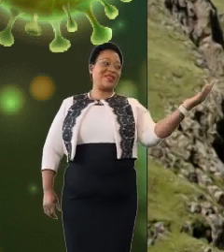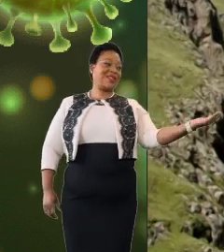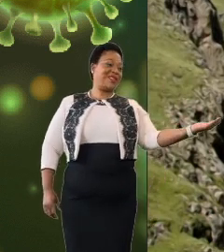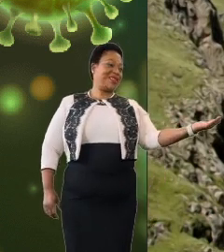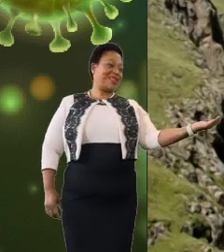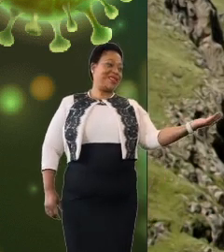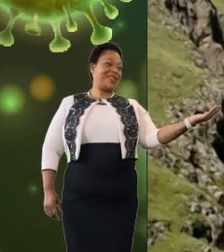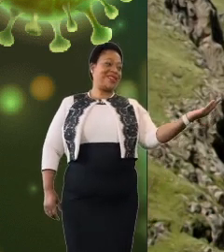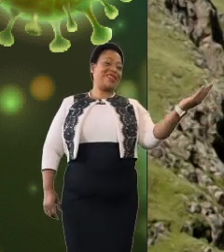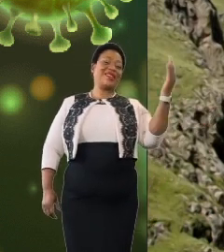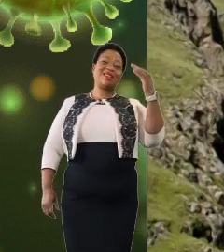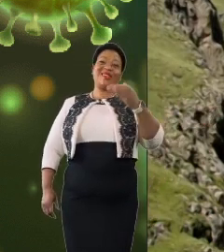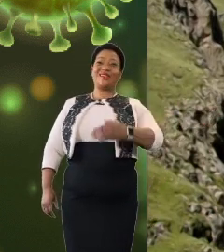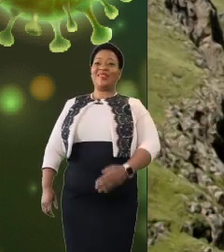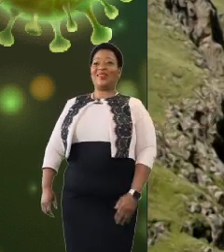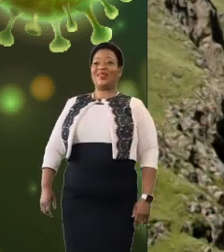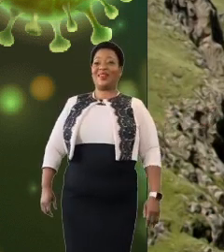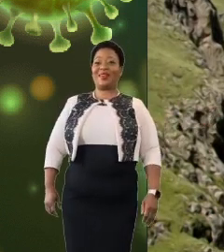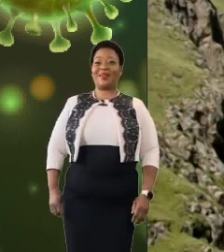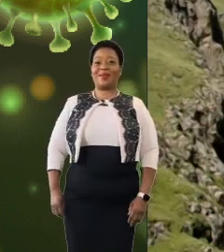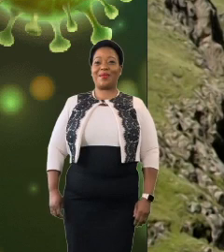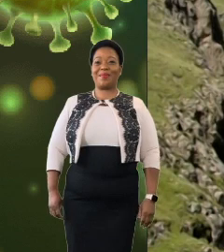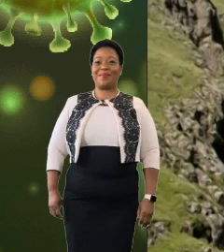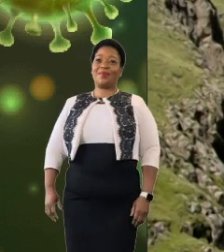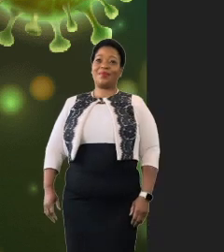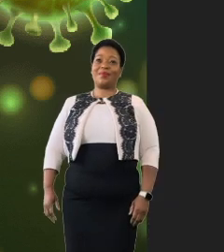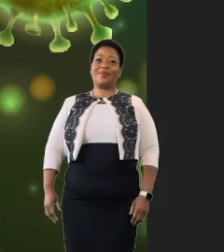with a particular application.